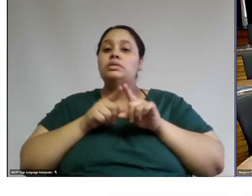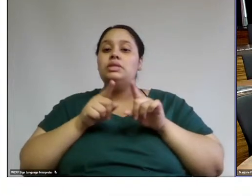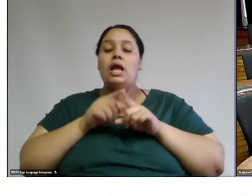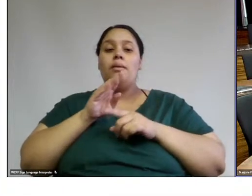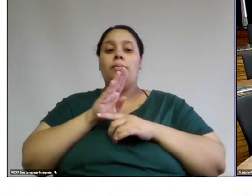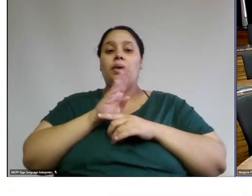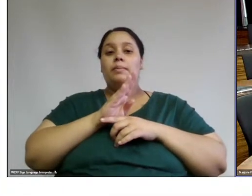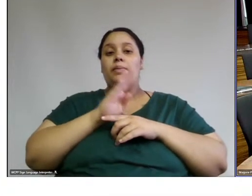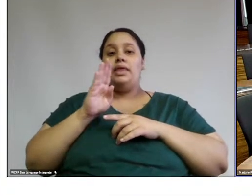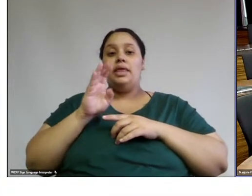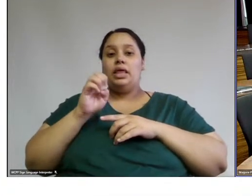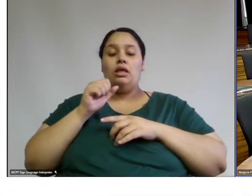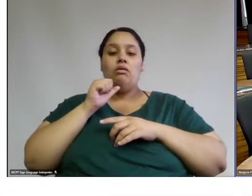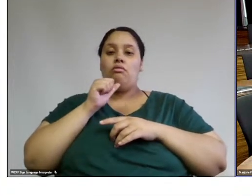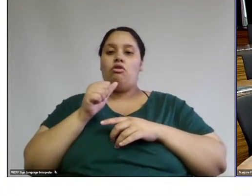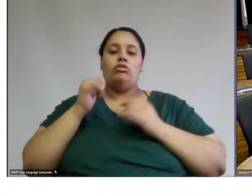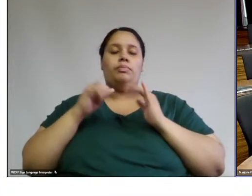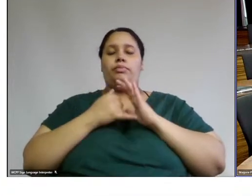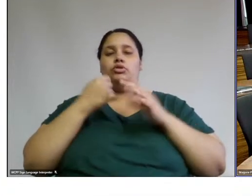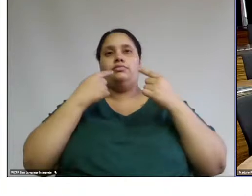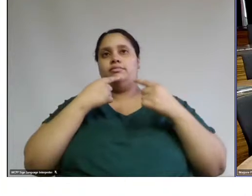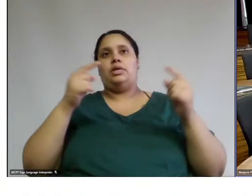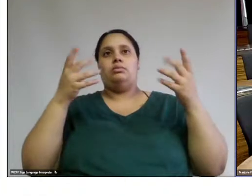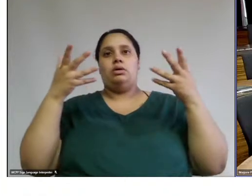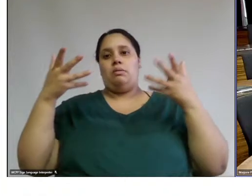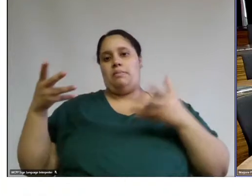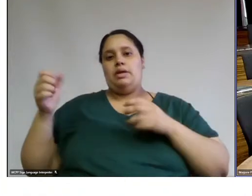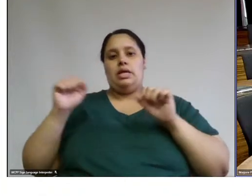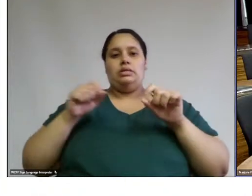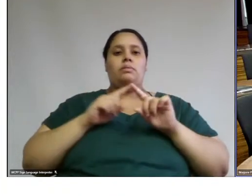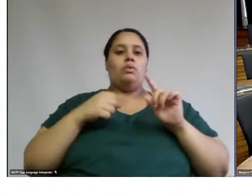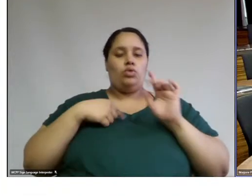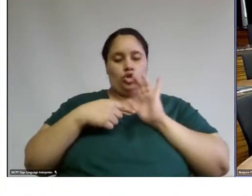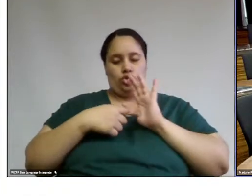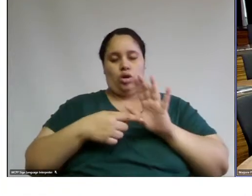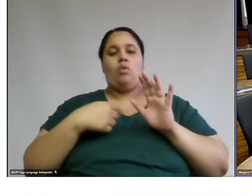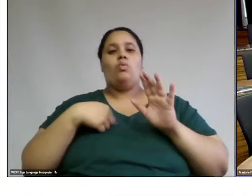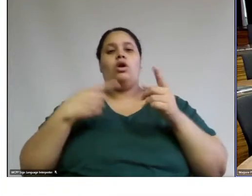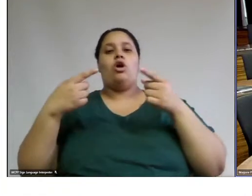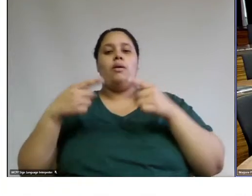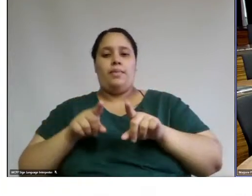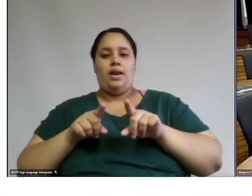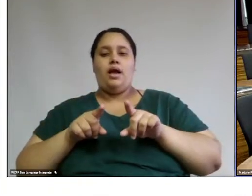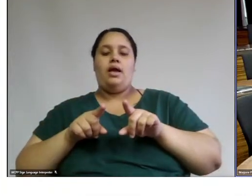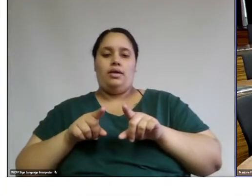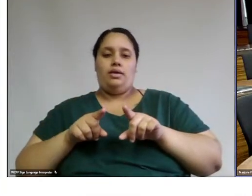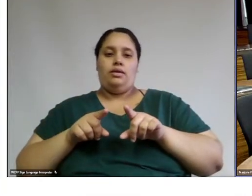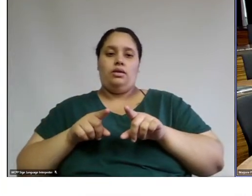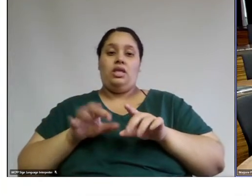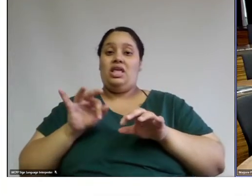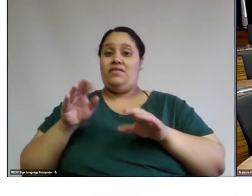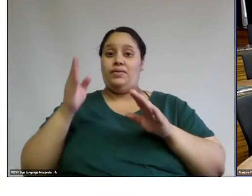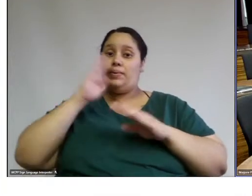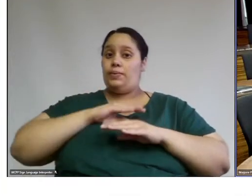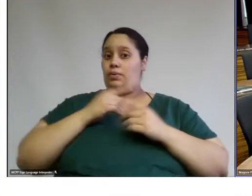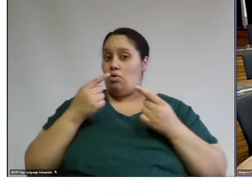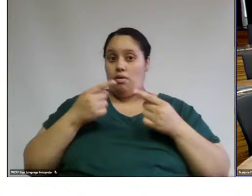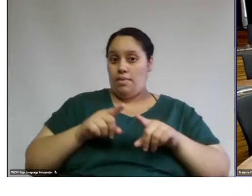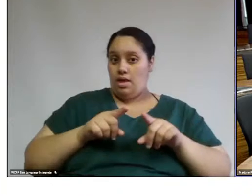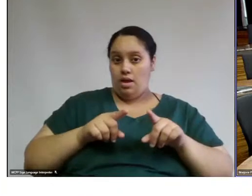us a kind of a statement, but we have legislation that we have to comply with. And if we don't comply with that,